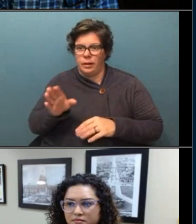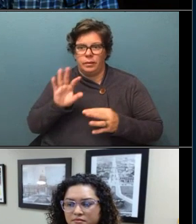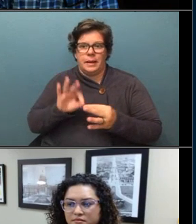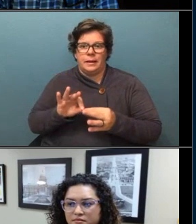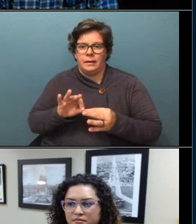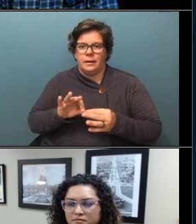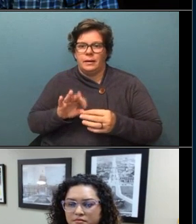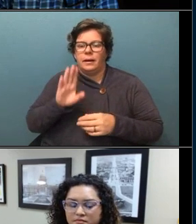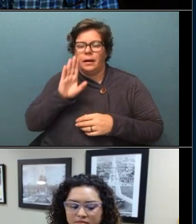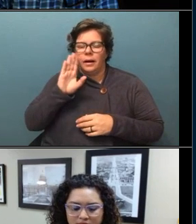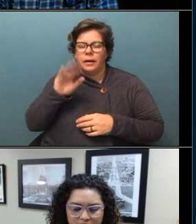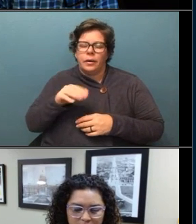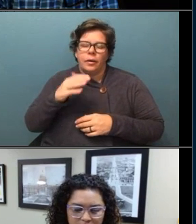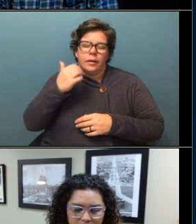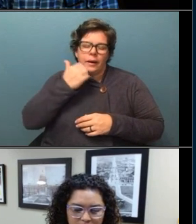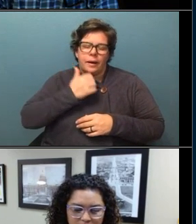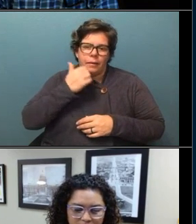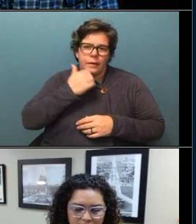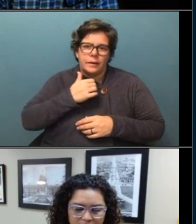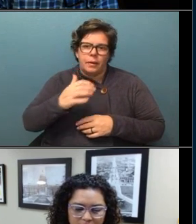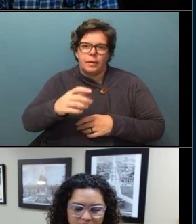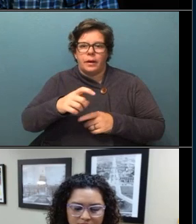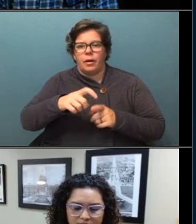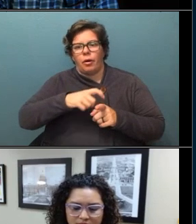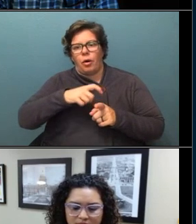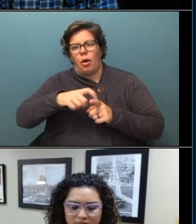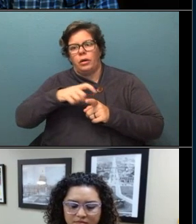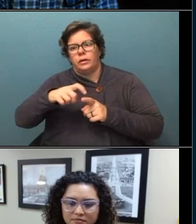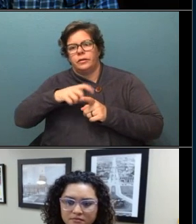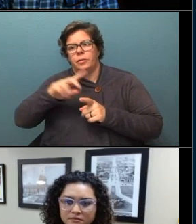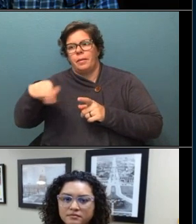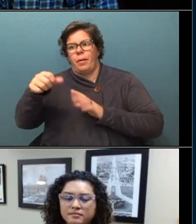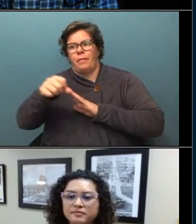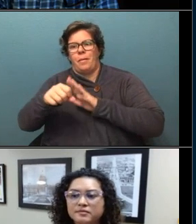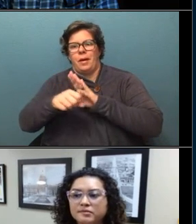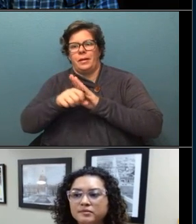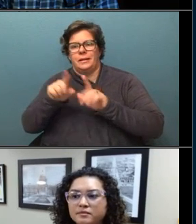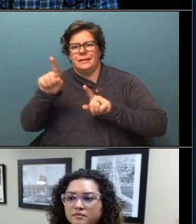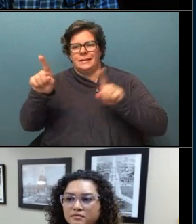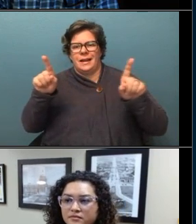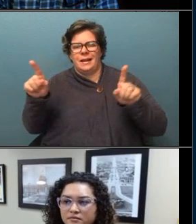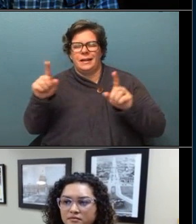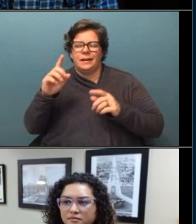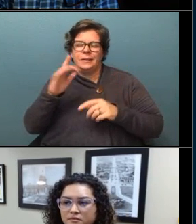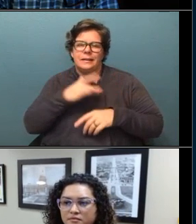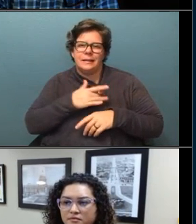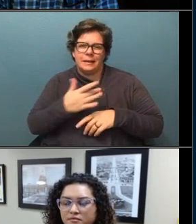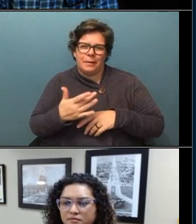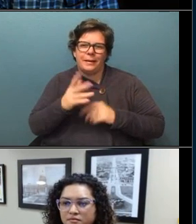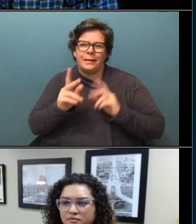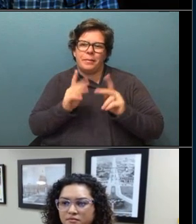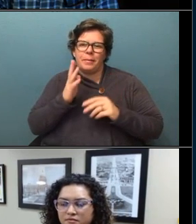know every day we get calls from people who are out of state. And it's typically somebody that had a